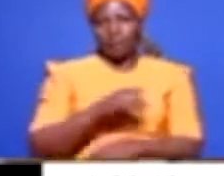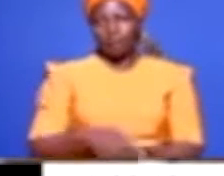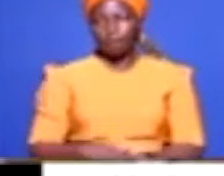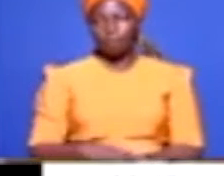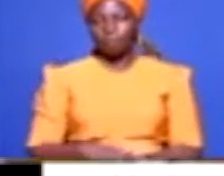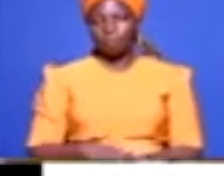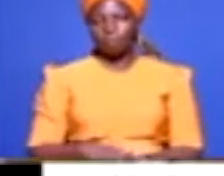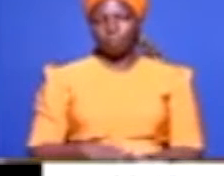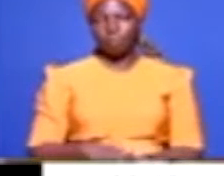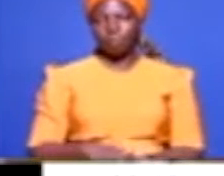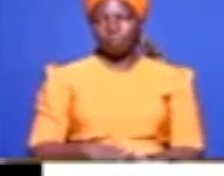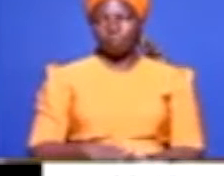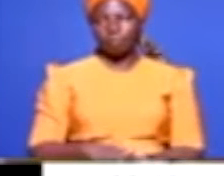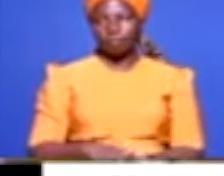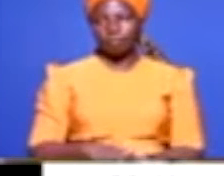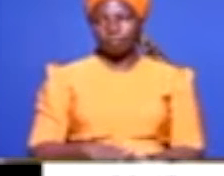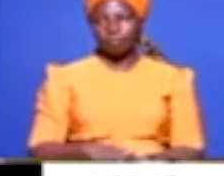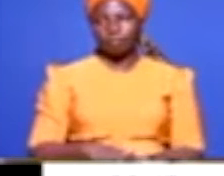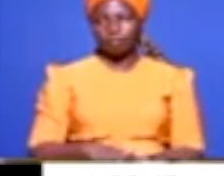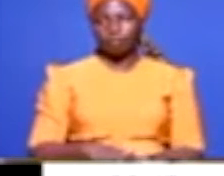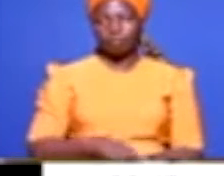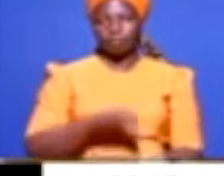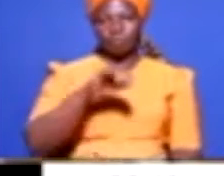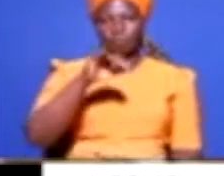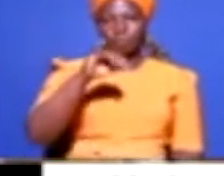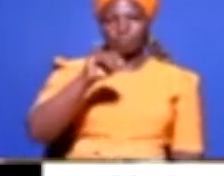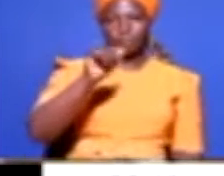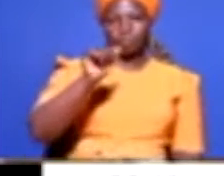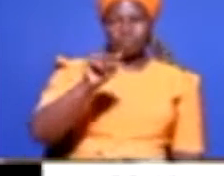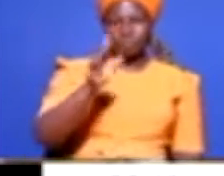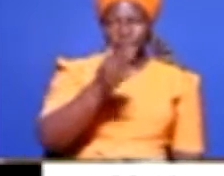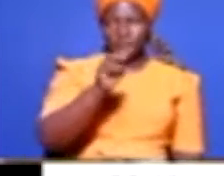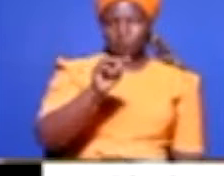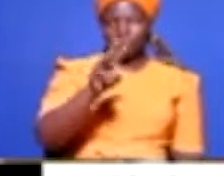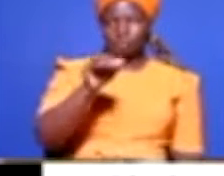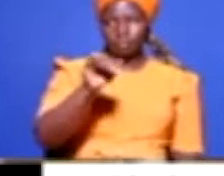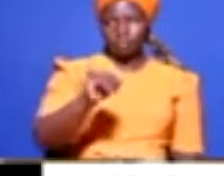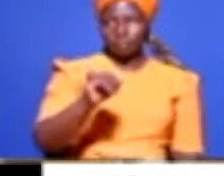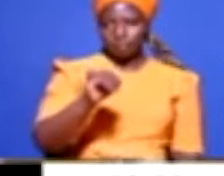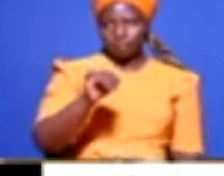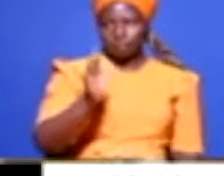Number the following, Ian Mwai Toyota,